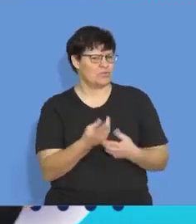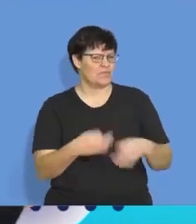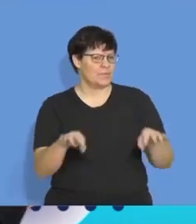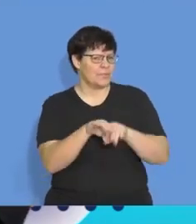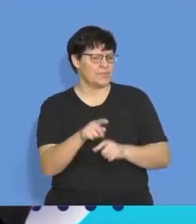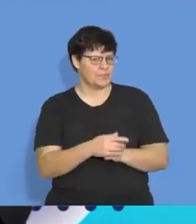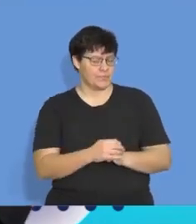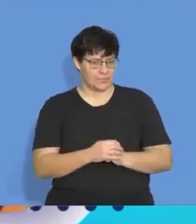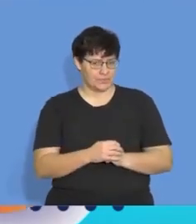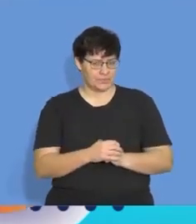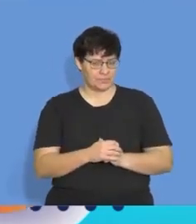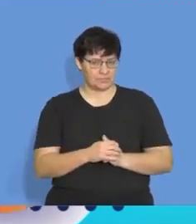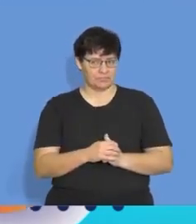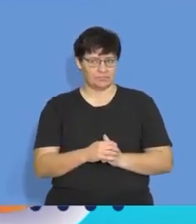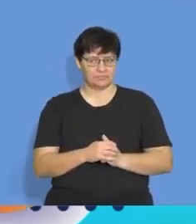time.